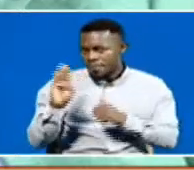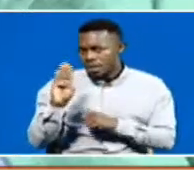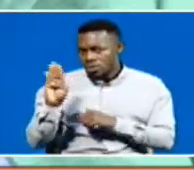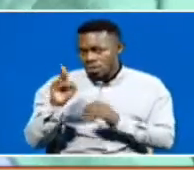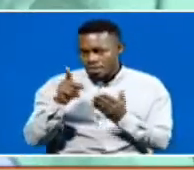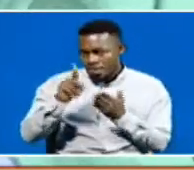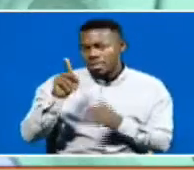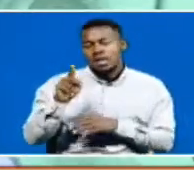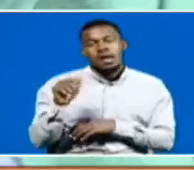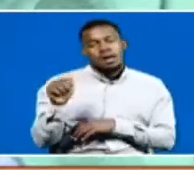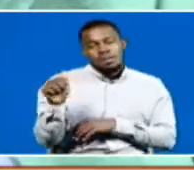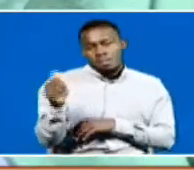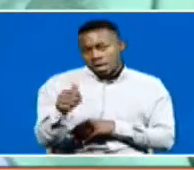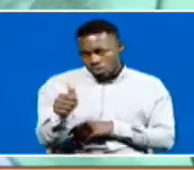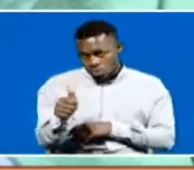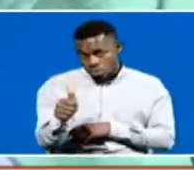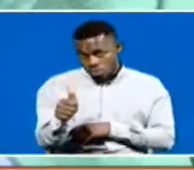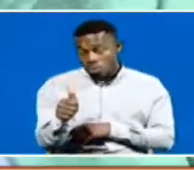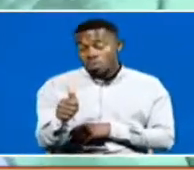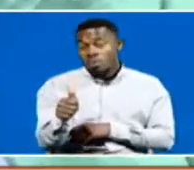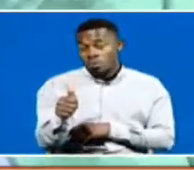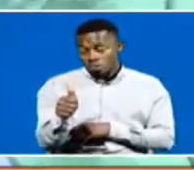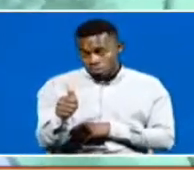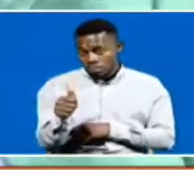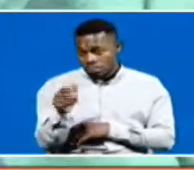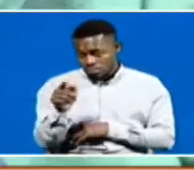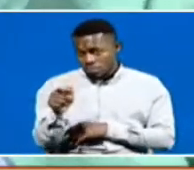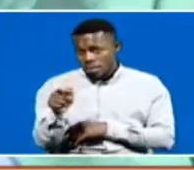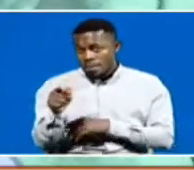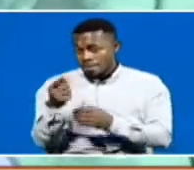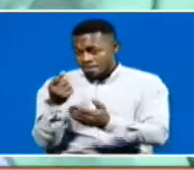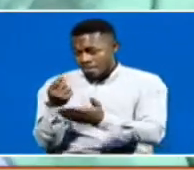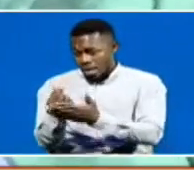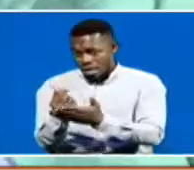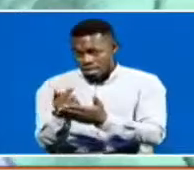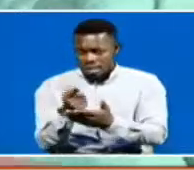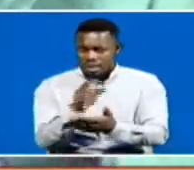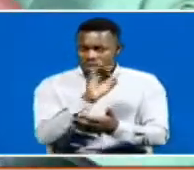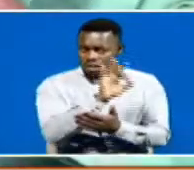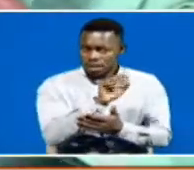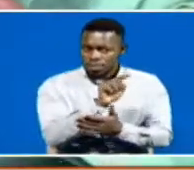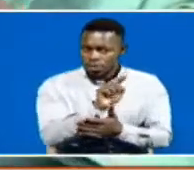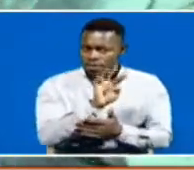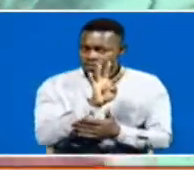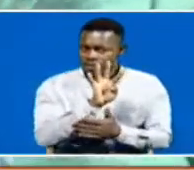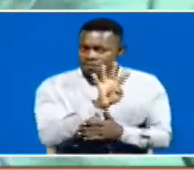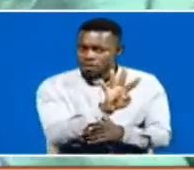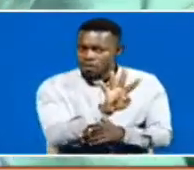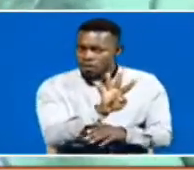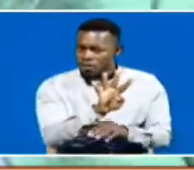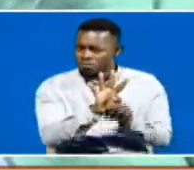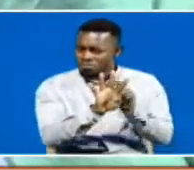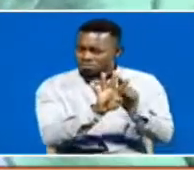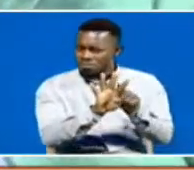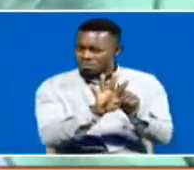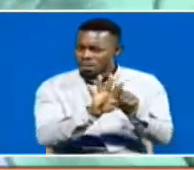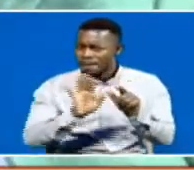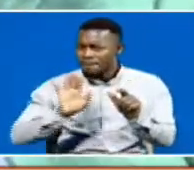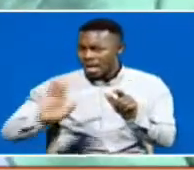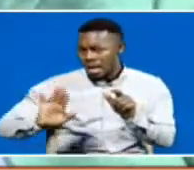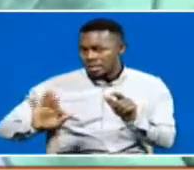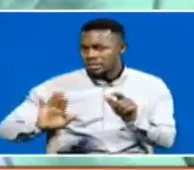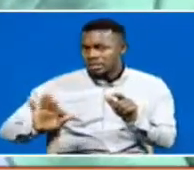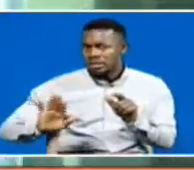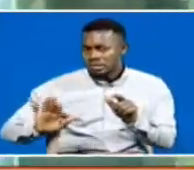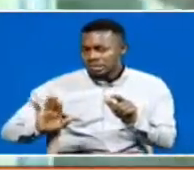particular time. A billion, of which I think 3.4 was Kimwarer and 4 point something